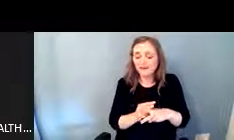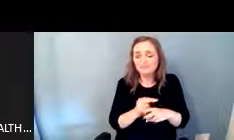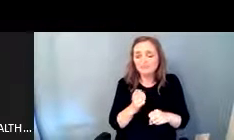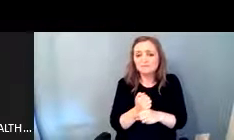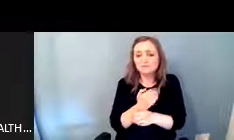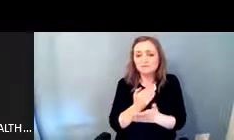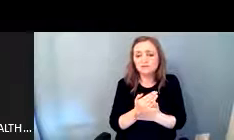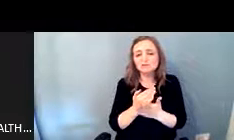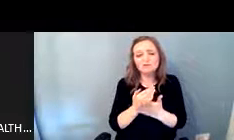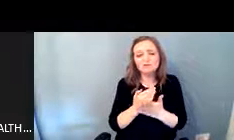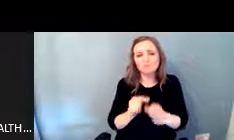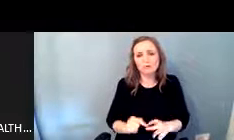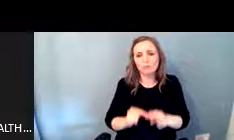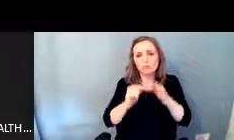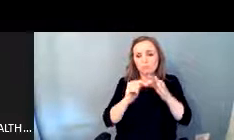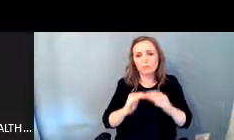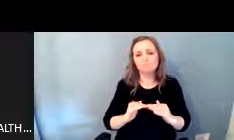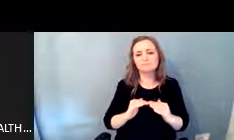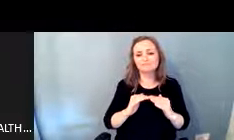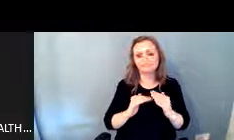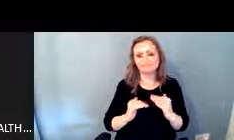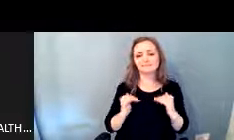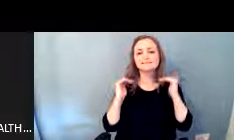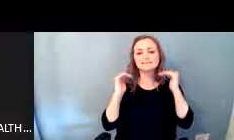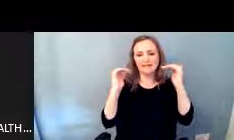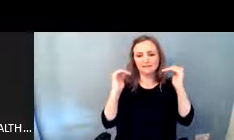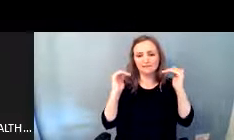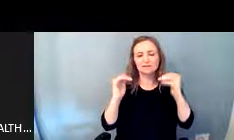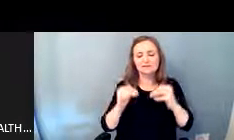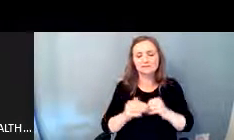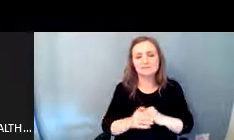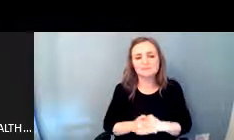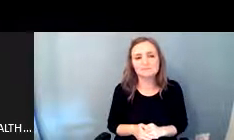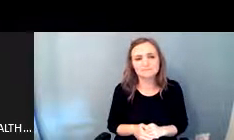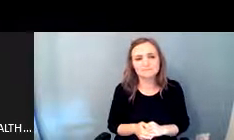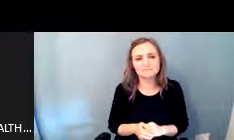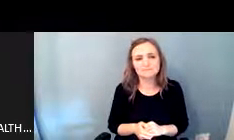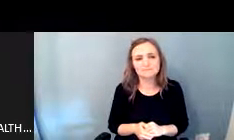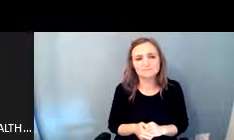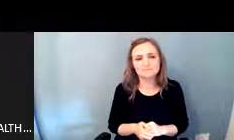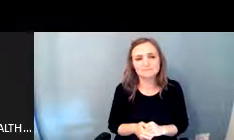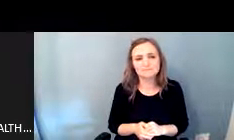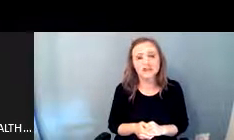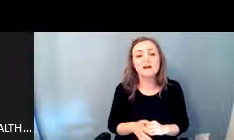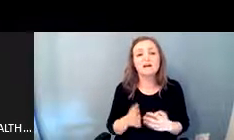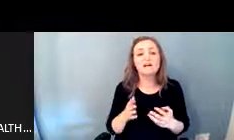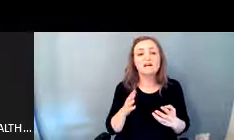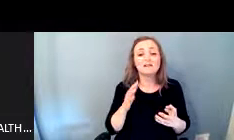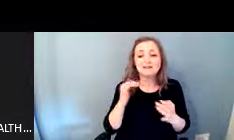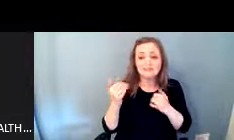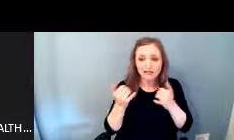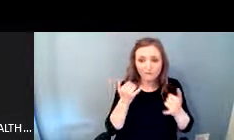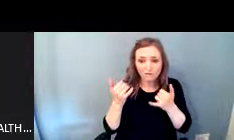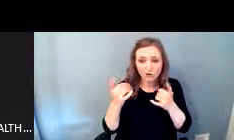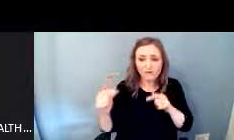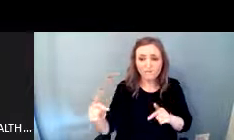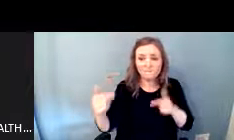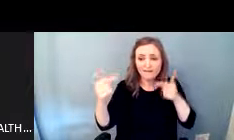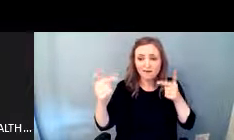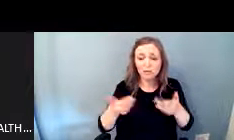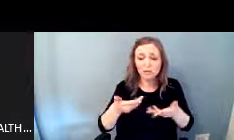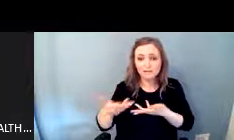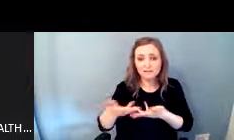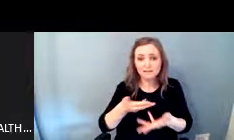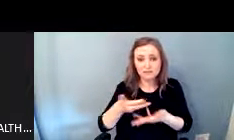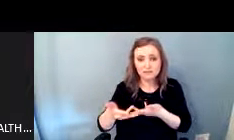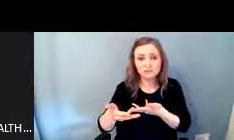quality. Telephone and video consultations have meant that people can access the clinicians,